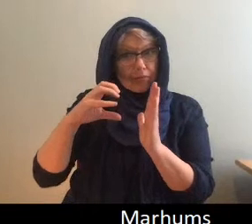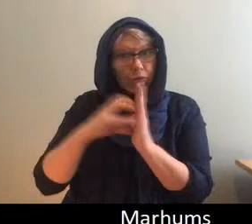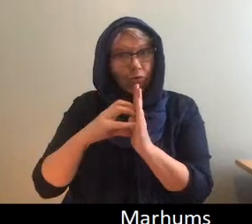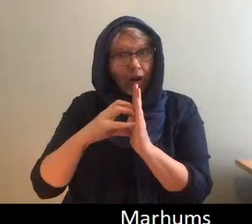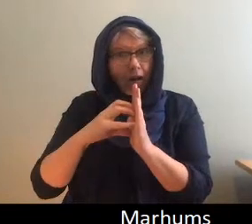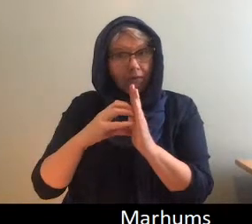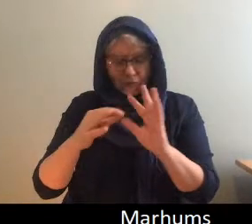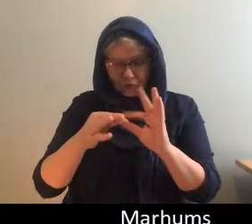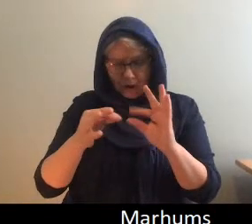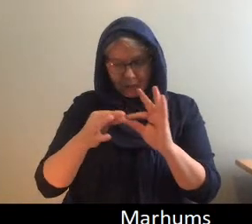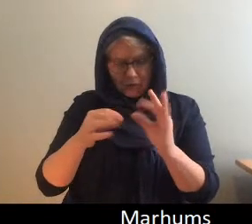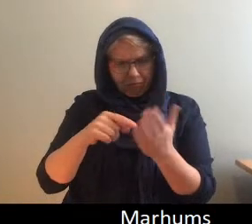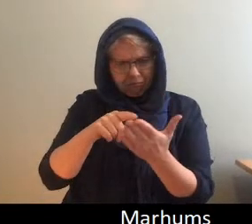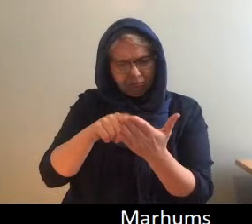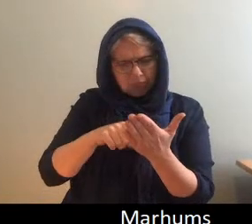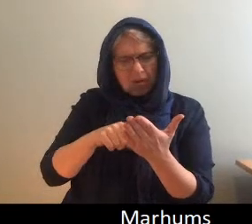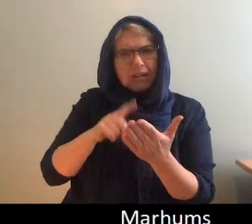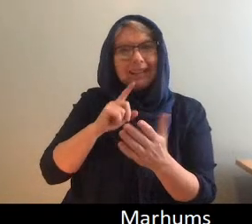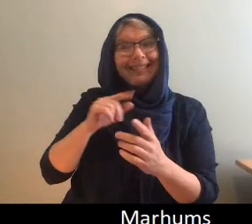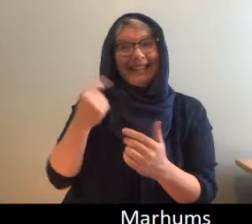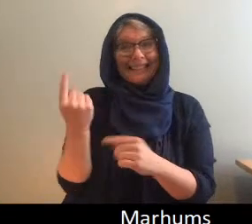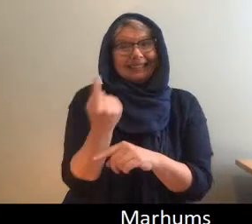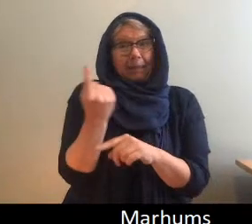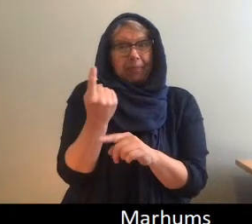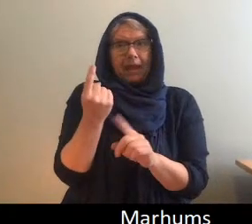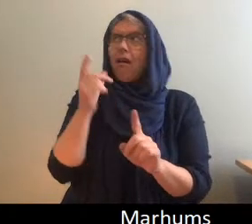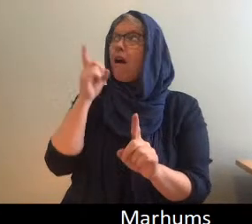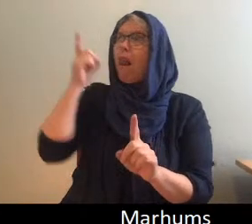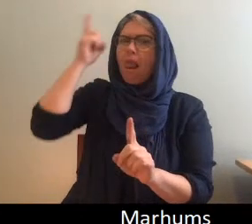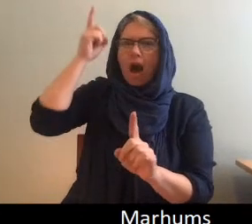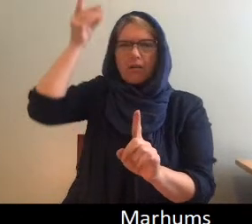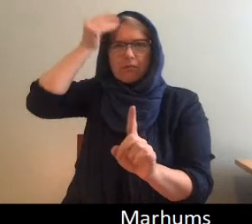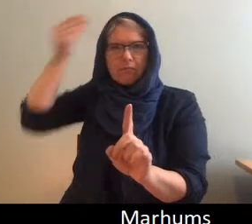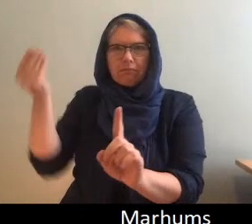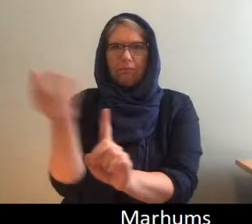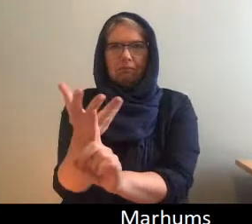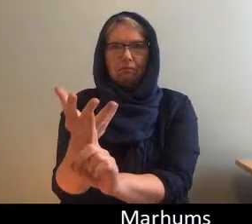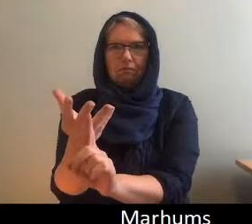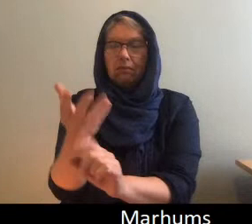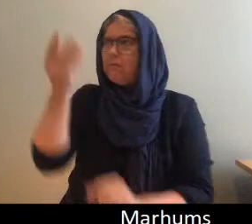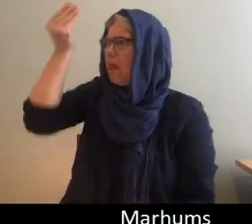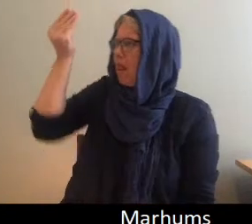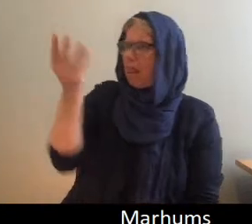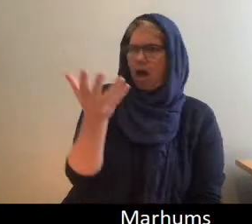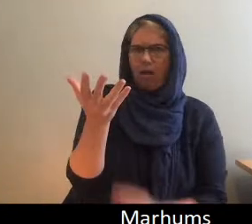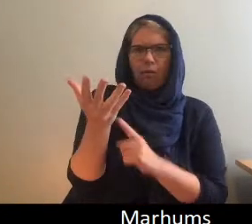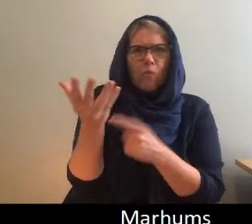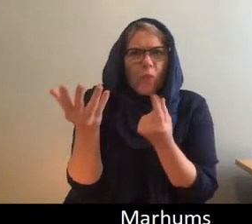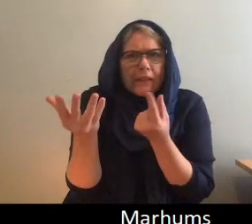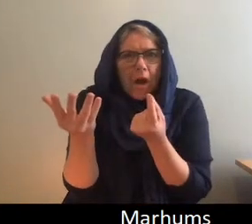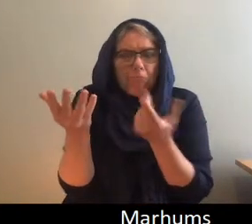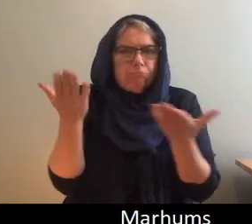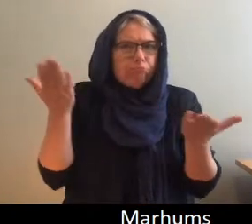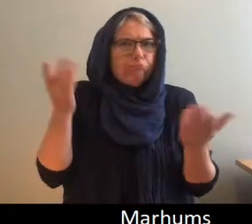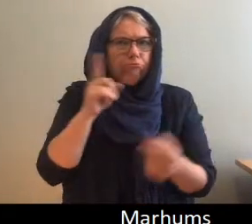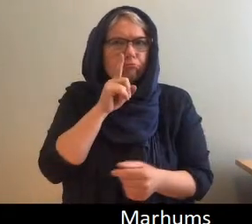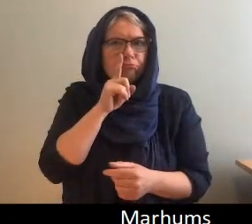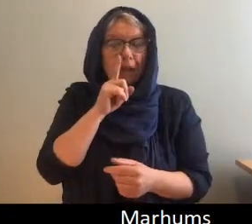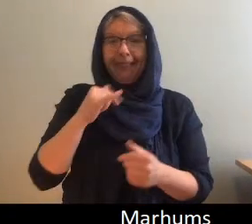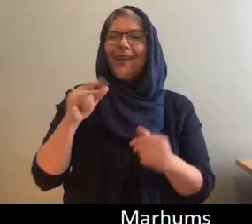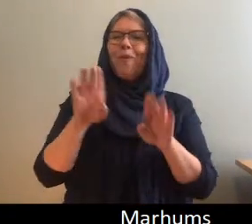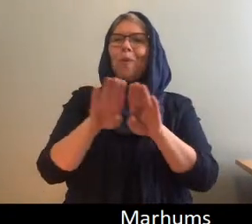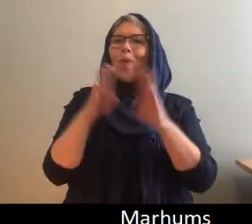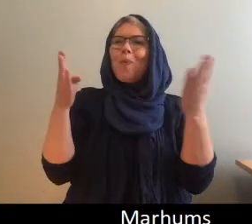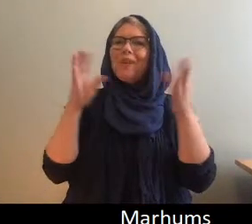qadr. Something was sent down. And so we were not told what was sent down. We're not told when is Laylatul Qadr. We only know that it's a